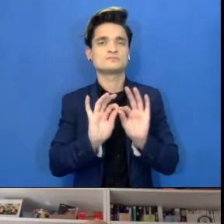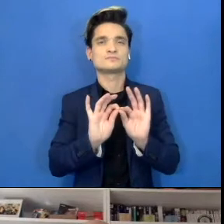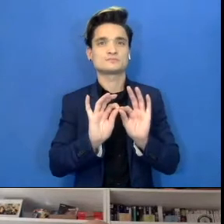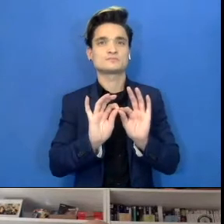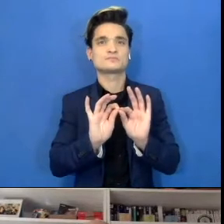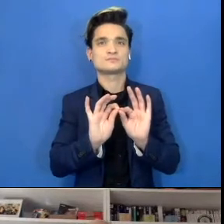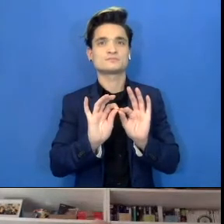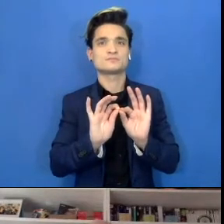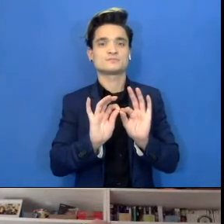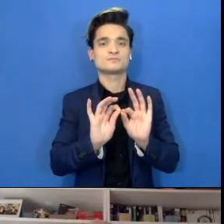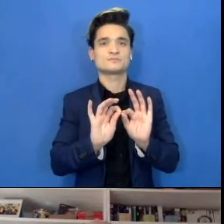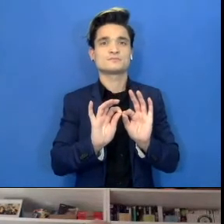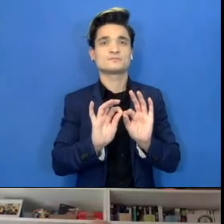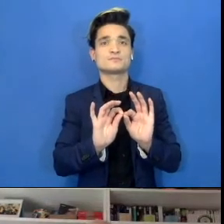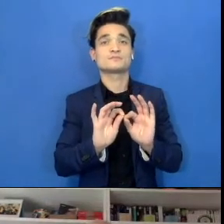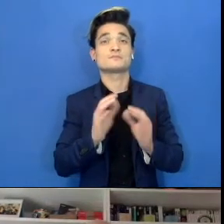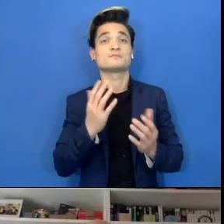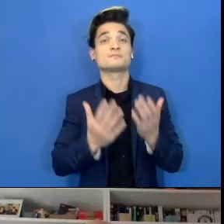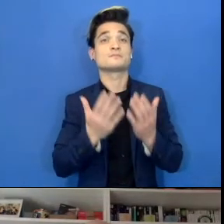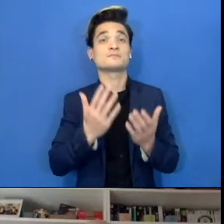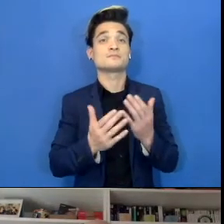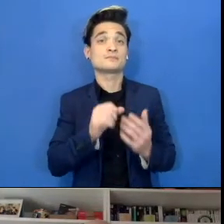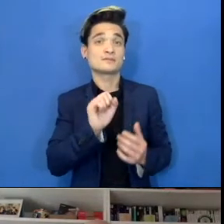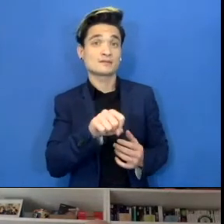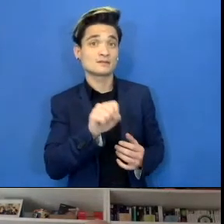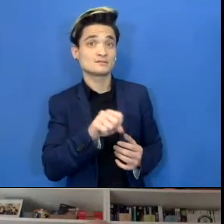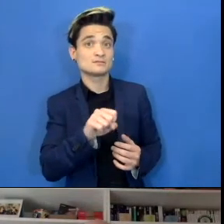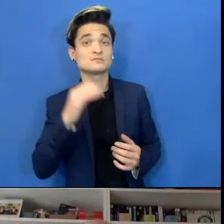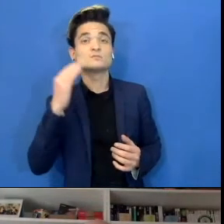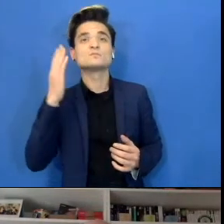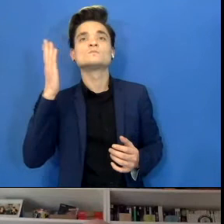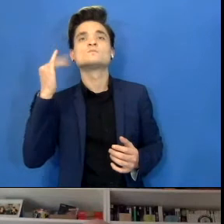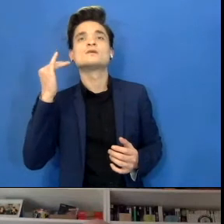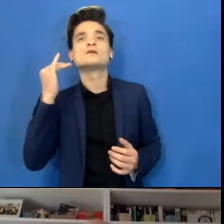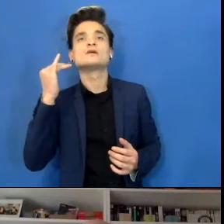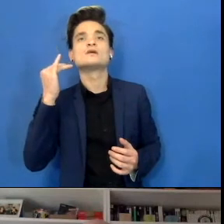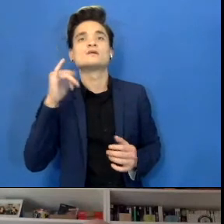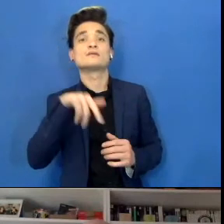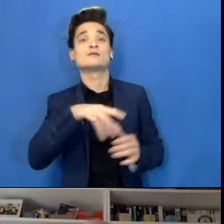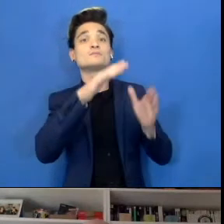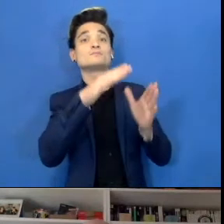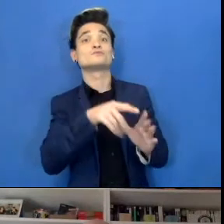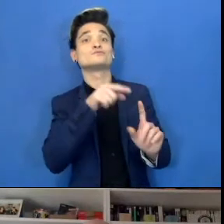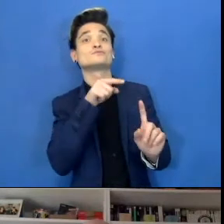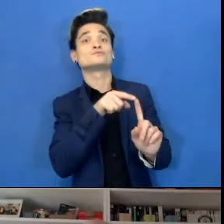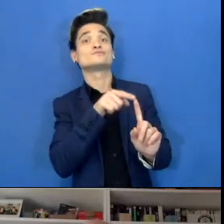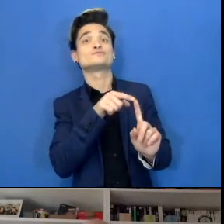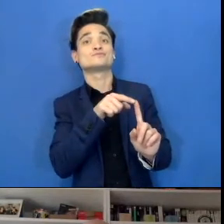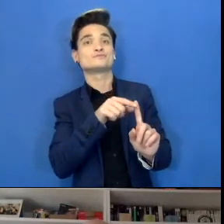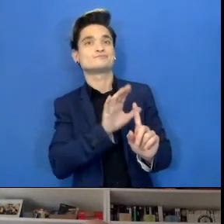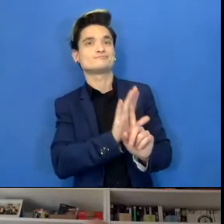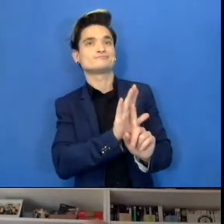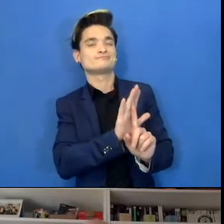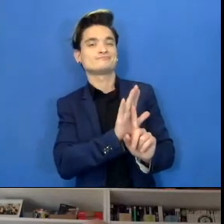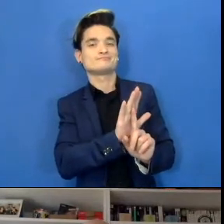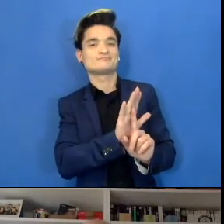you. Not because you actually want to say yes, but because it's a famous director, but because it's, oh my God, I'm going to look like an idiot.